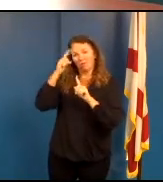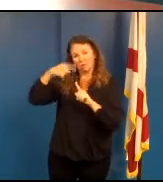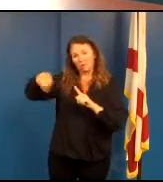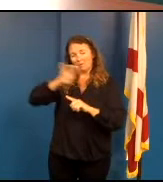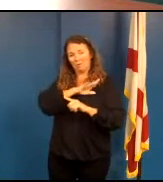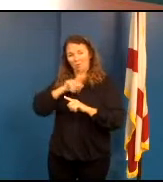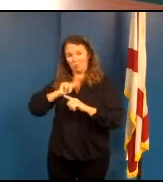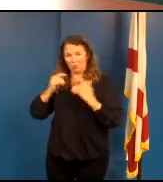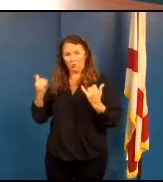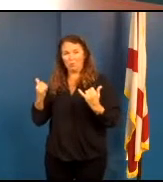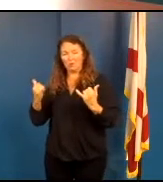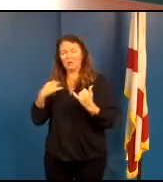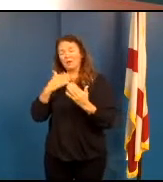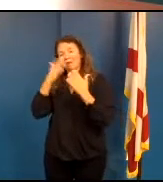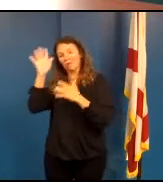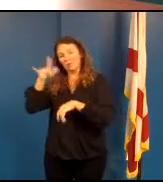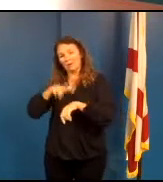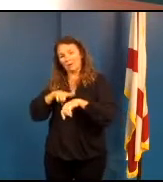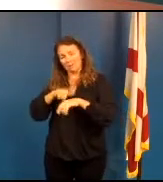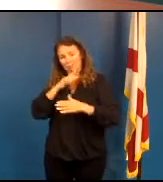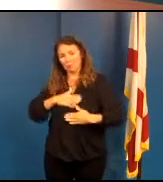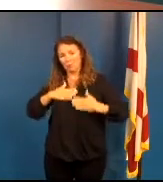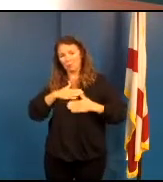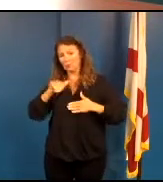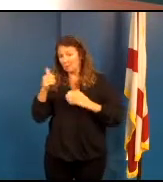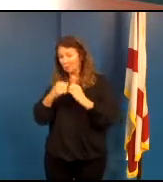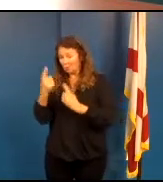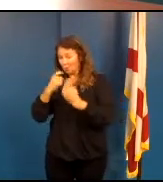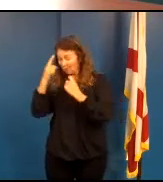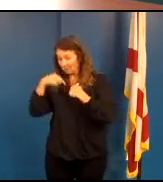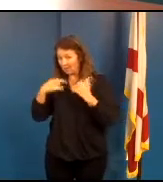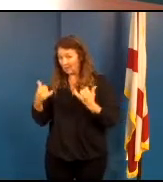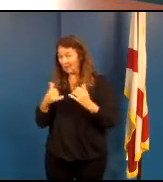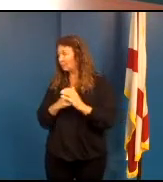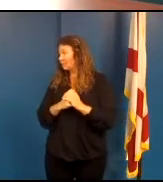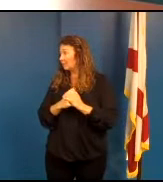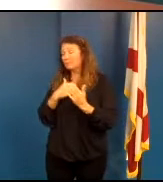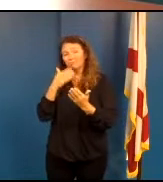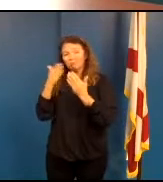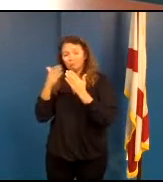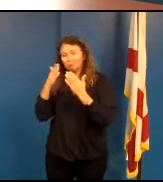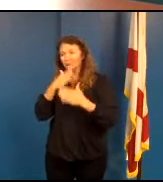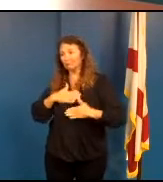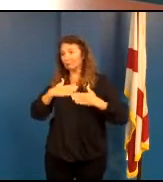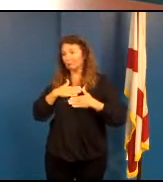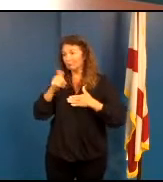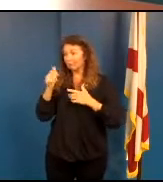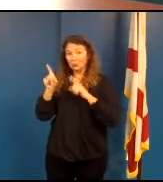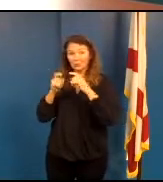today. I thank you for your time. Are there any questions? Thank you so much, Dr. Briggs. Any